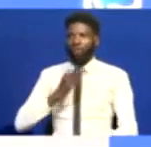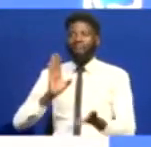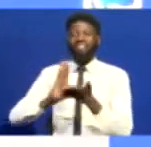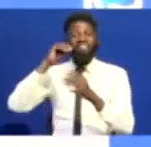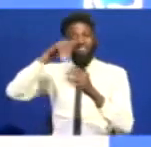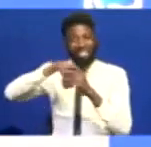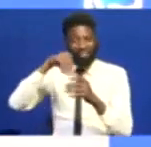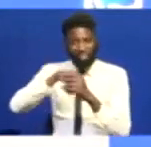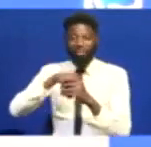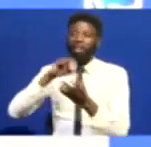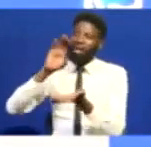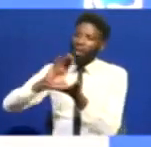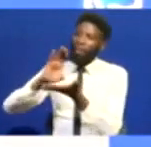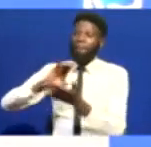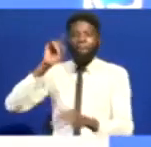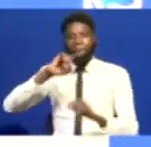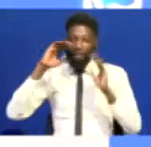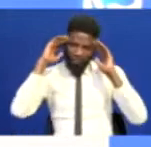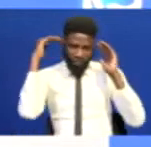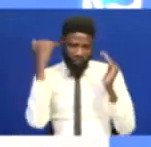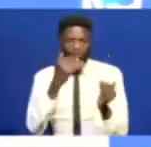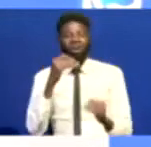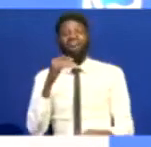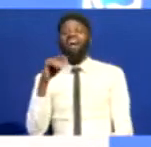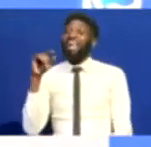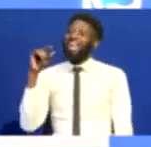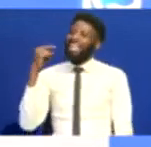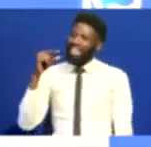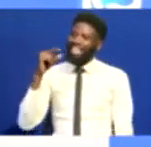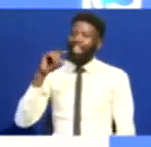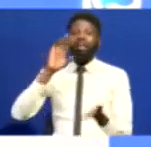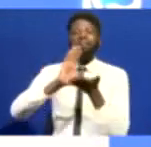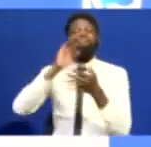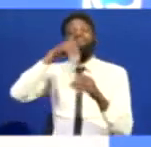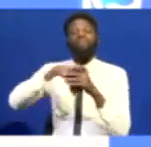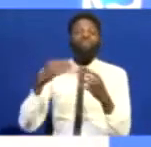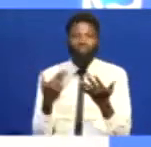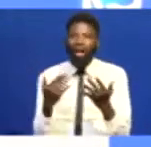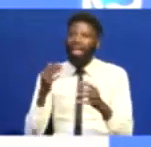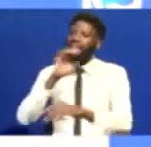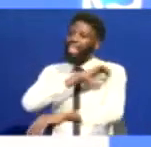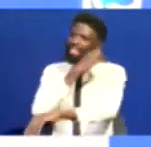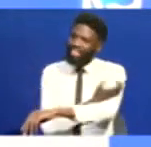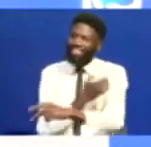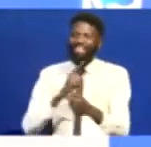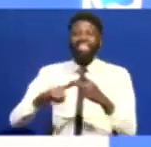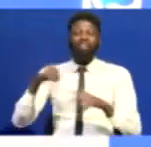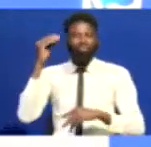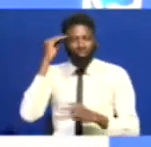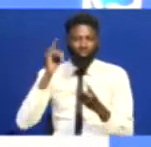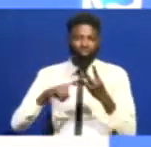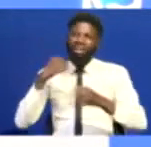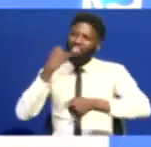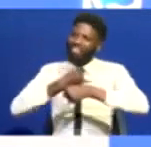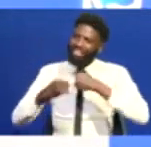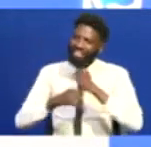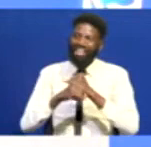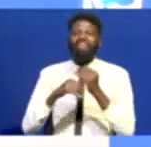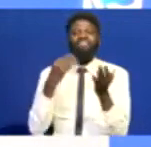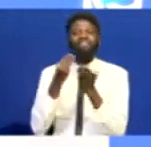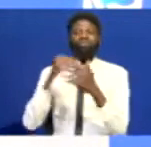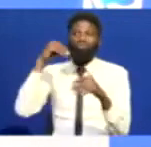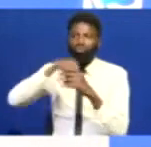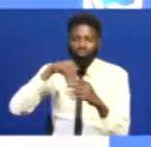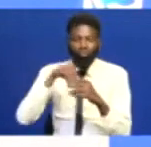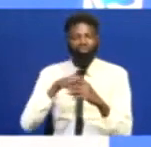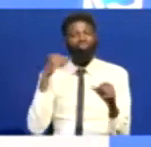must go into greening investments and all those areas, whether it's energy, whether it's education, infrastructure, financial inclusions, job creation